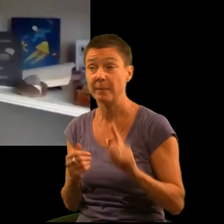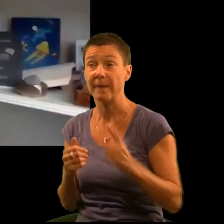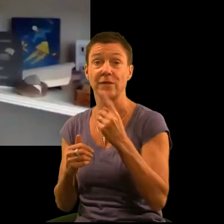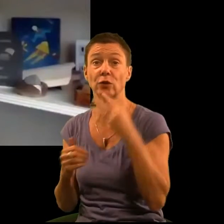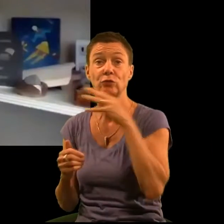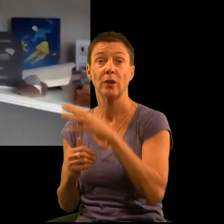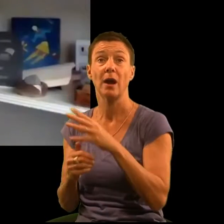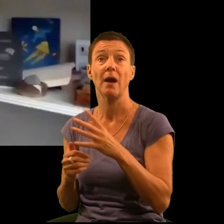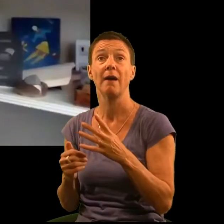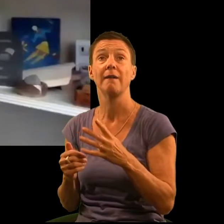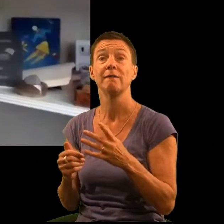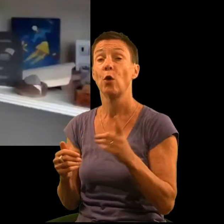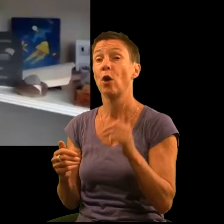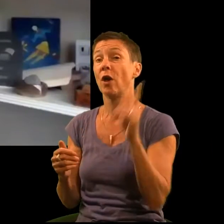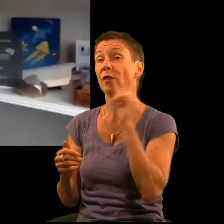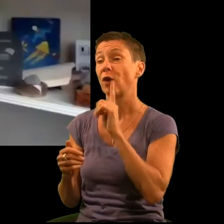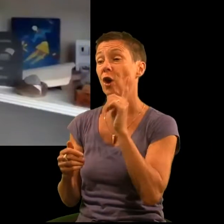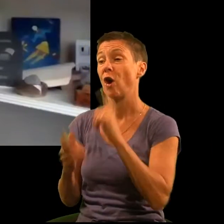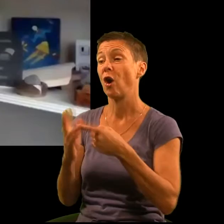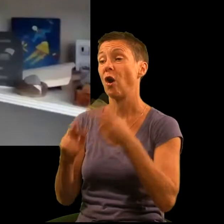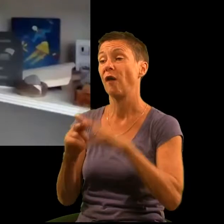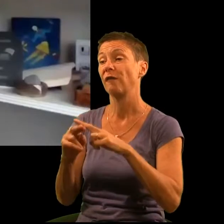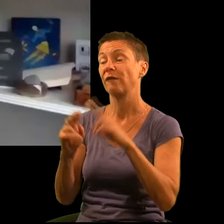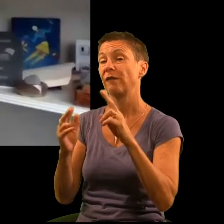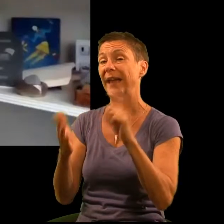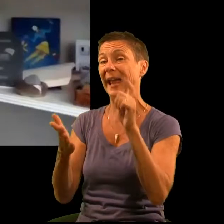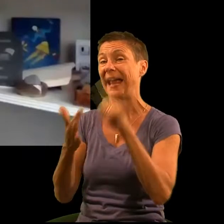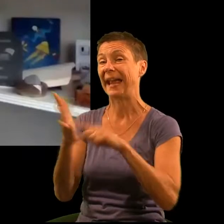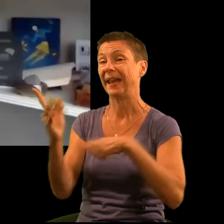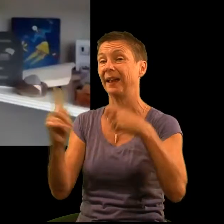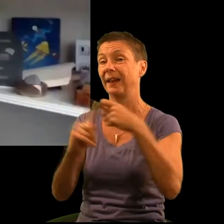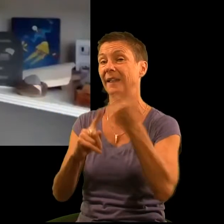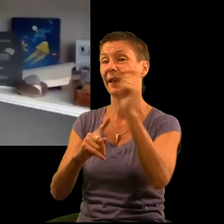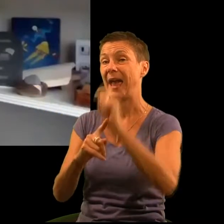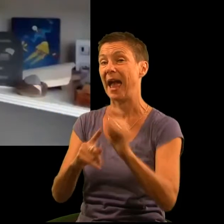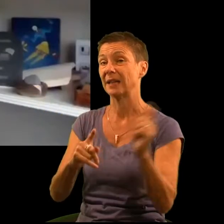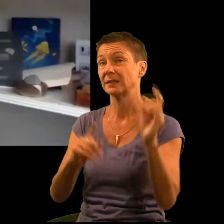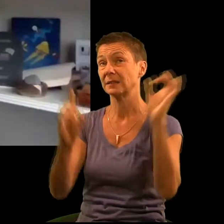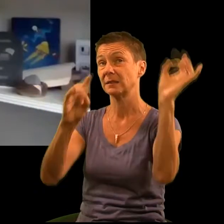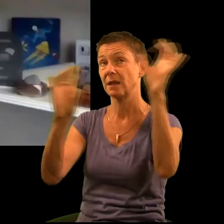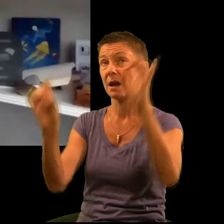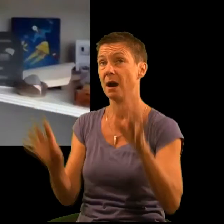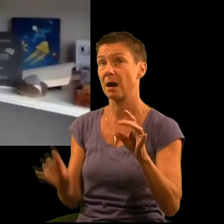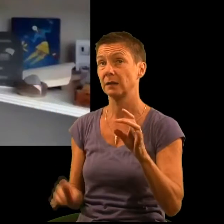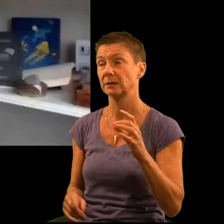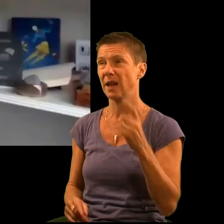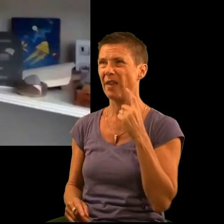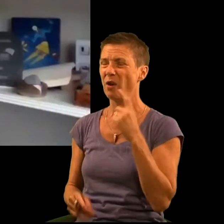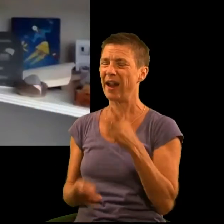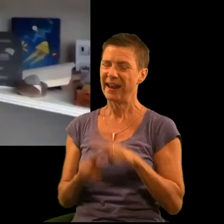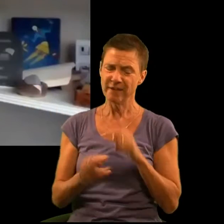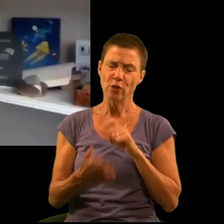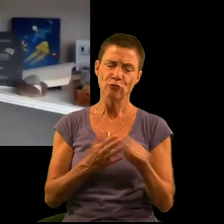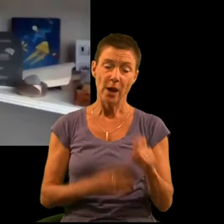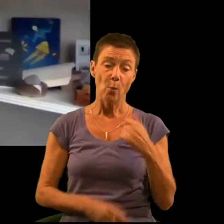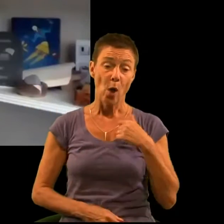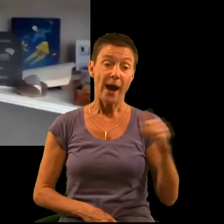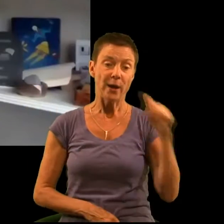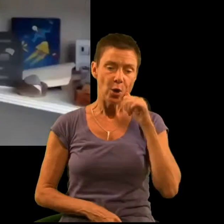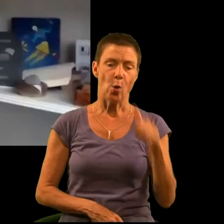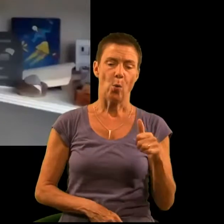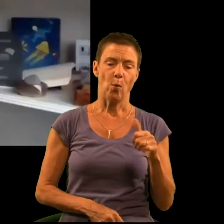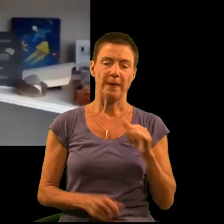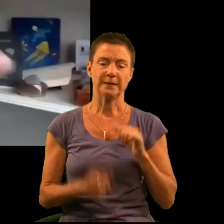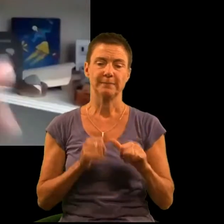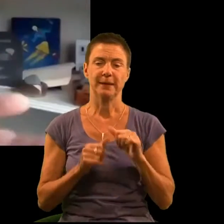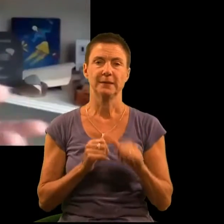for The Girl of Ink and Stars, I realised how wrong I was, and that actually write what you know makes sense, because it's not about writing